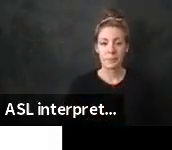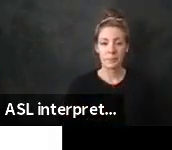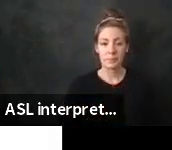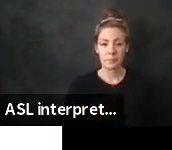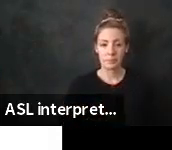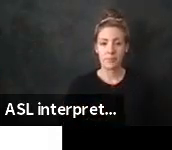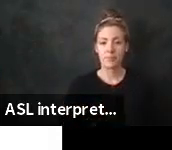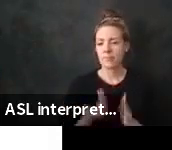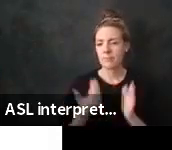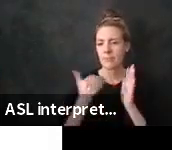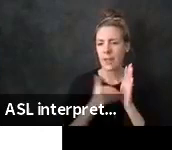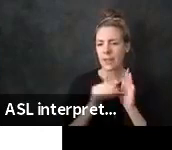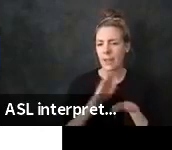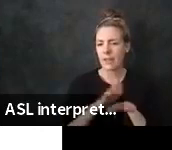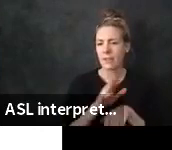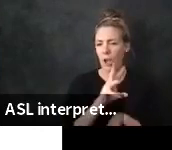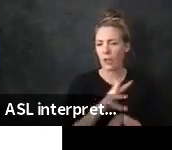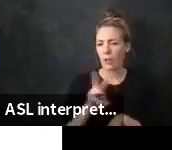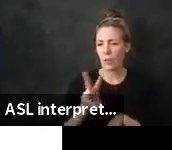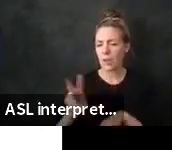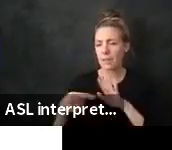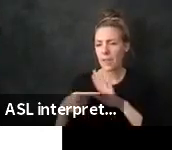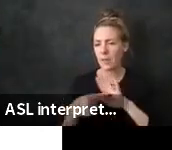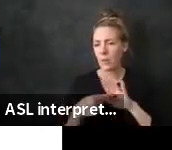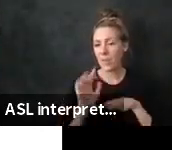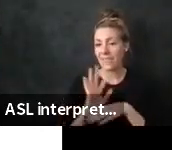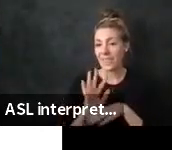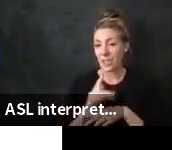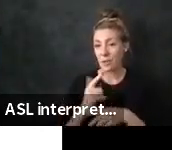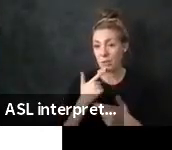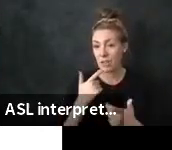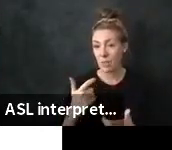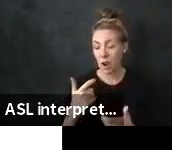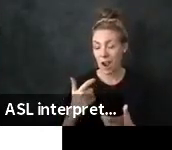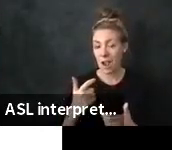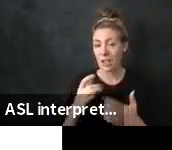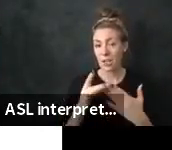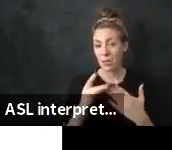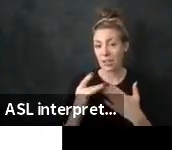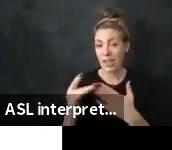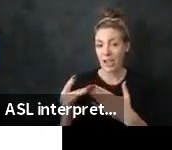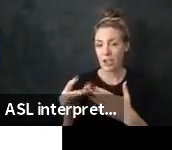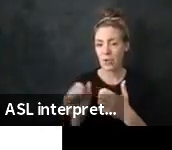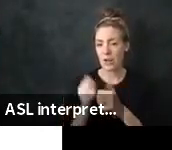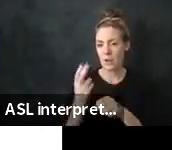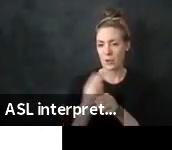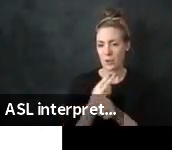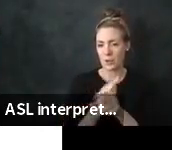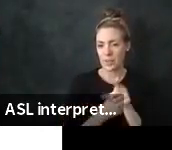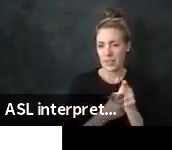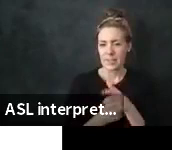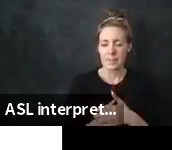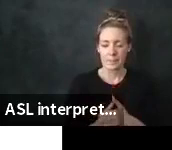the website also some demonstration videos and some guides you can link to of how to use them.